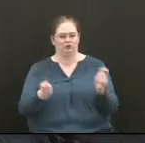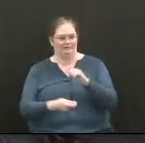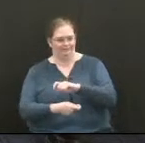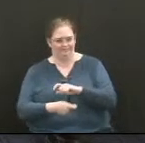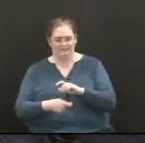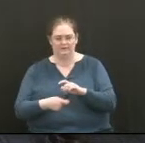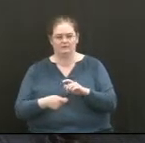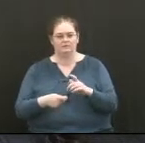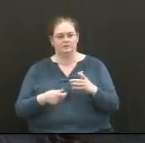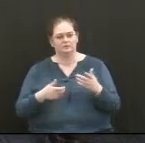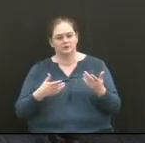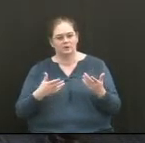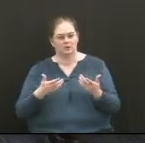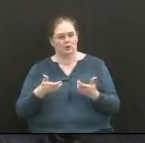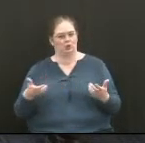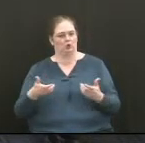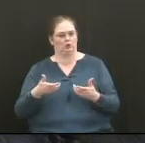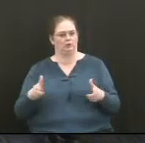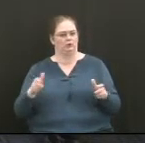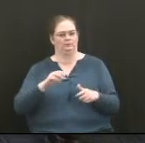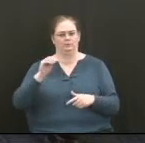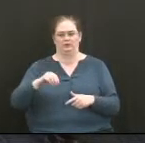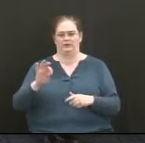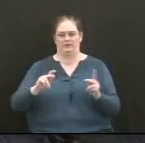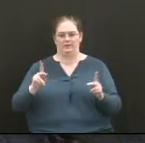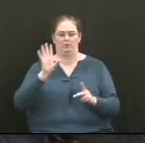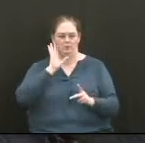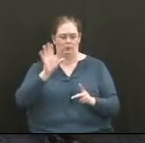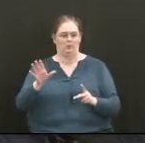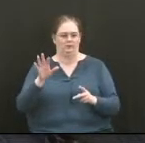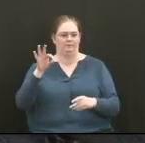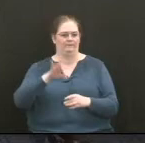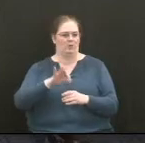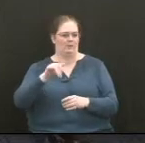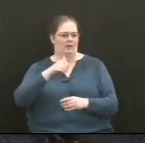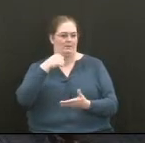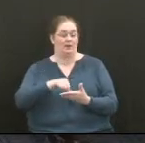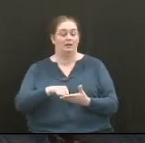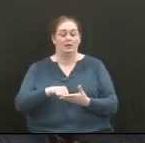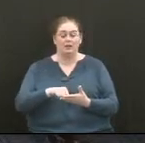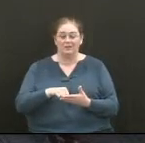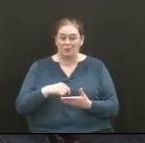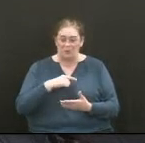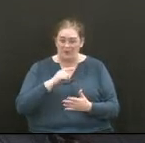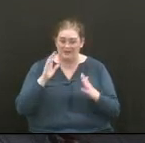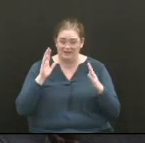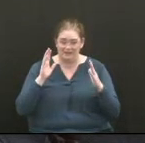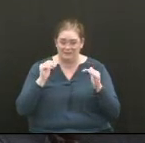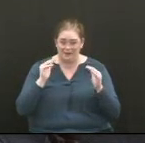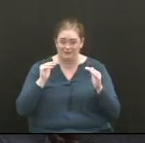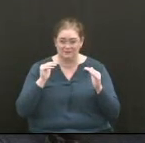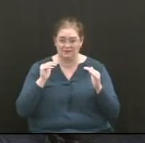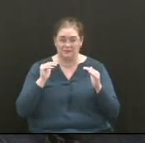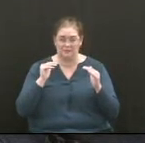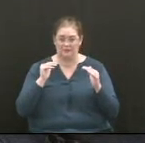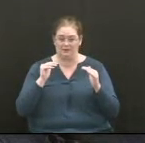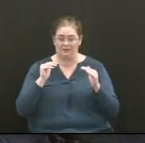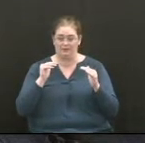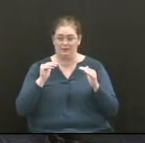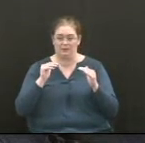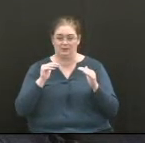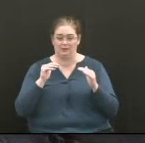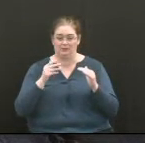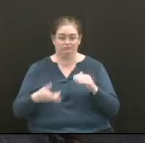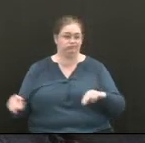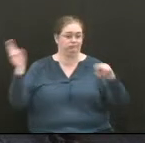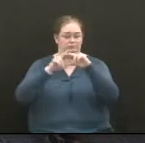a good chunk of the population would be voting by mail. We really didn't anticipate it being this much this quickly.